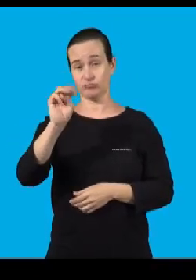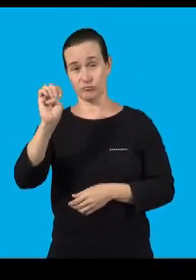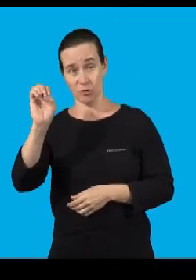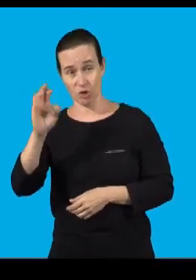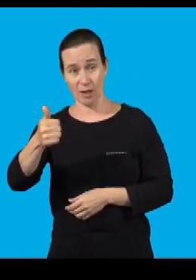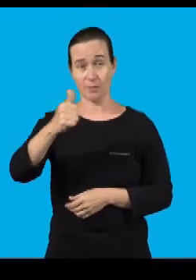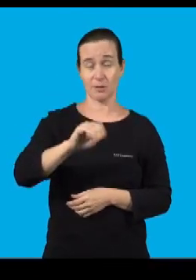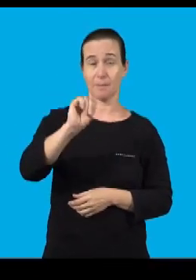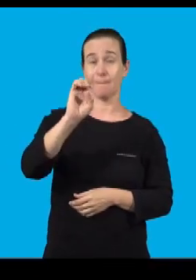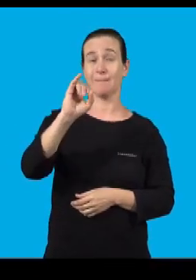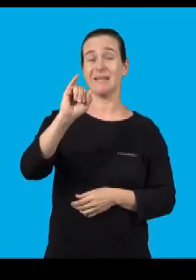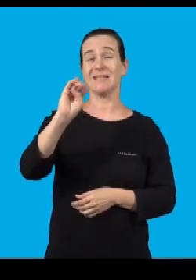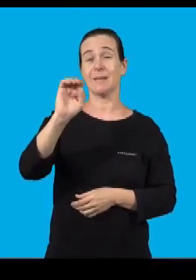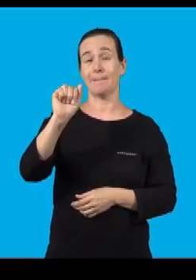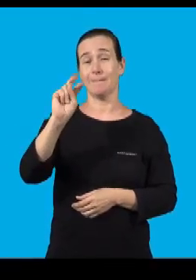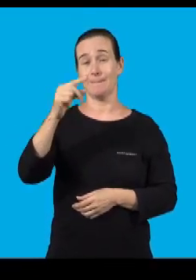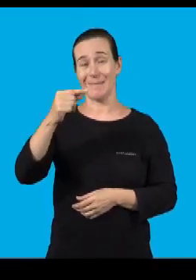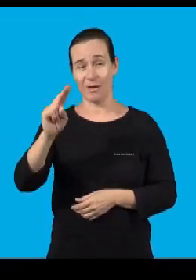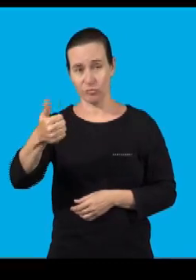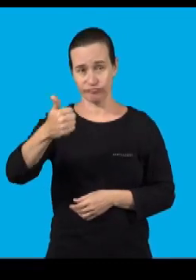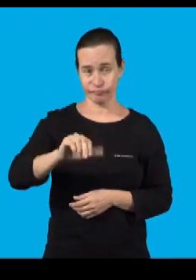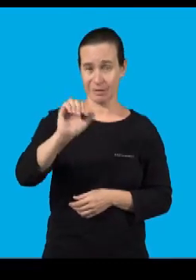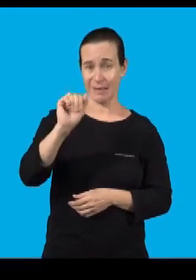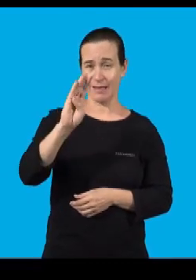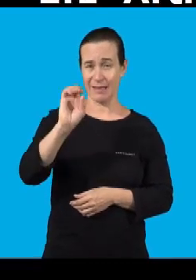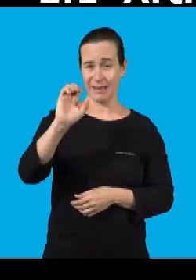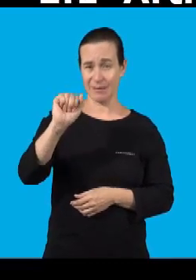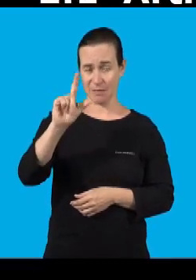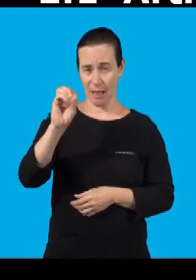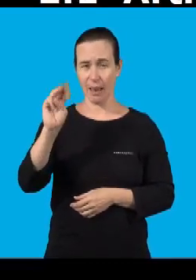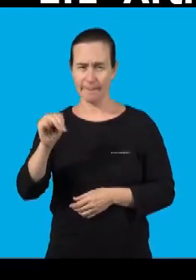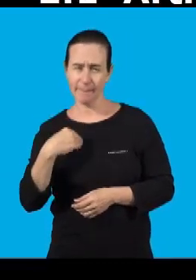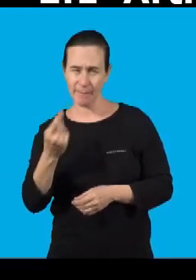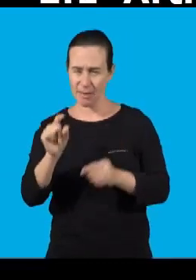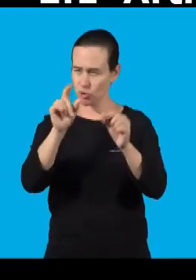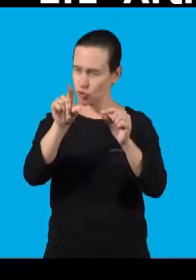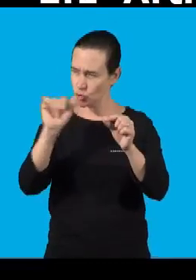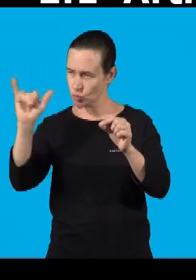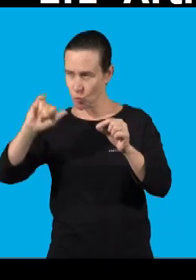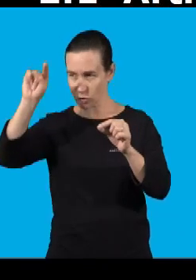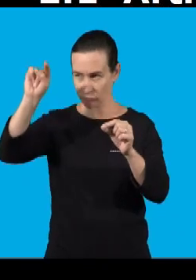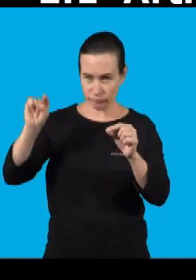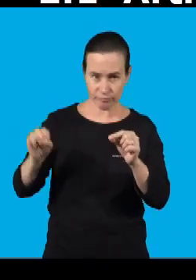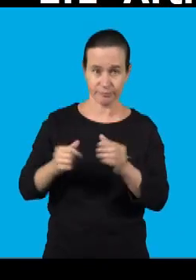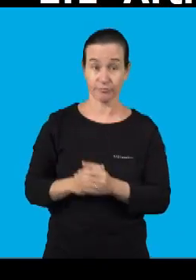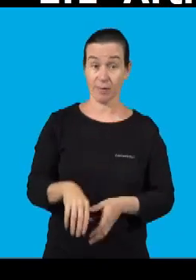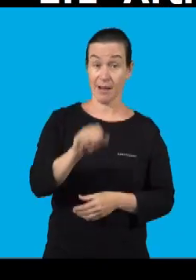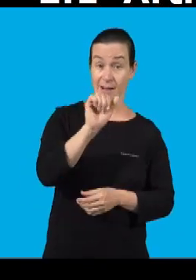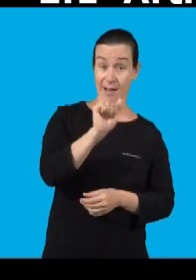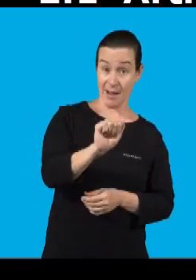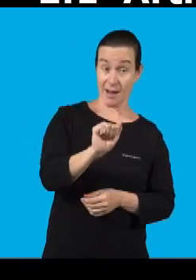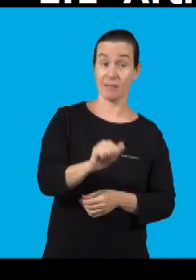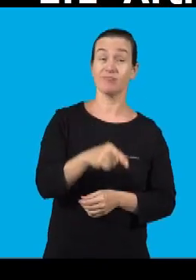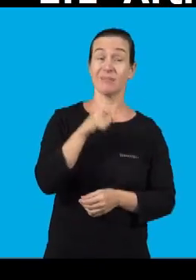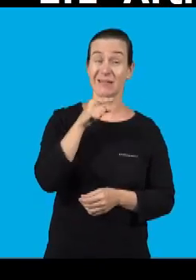novel, right? So let's see if you can match them. Look at the response that is given to you. So A, the convicted